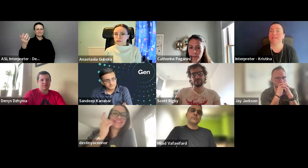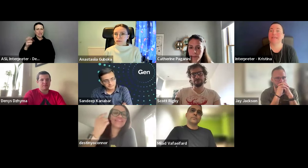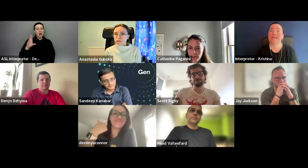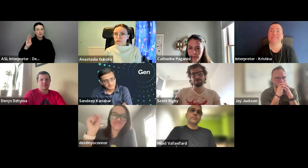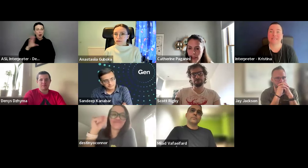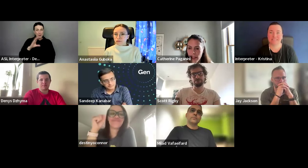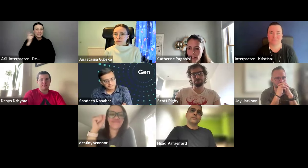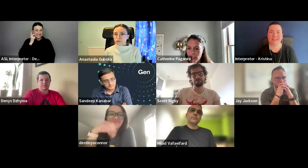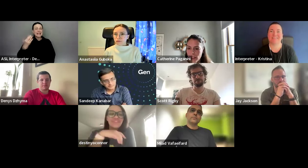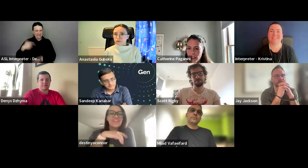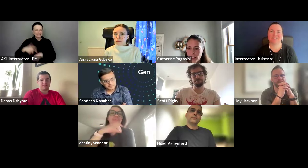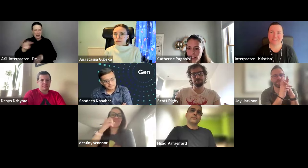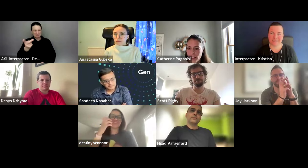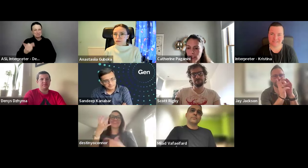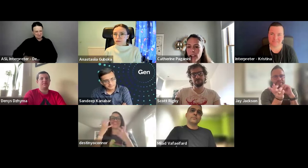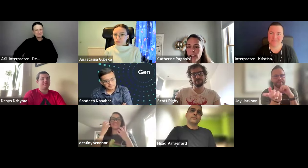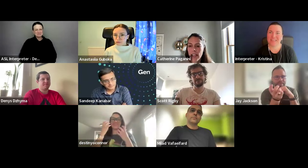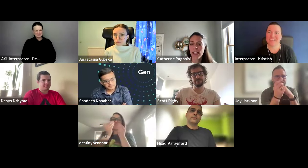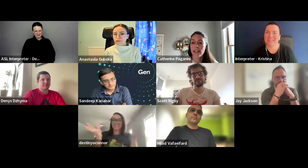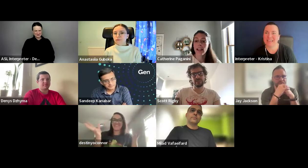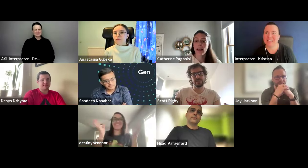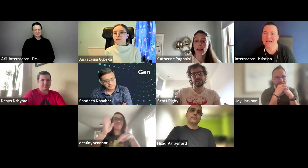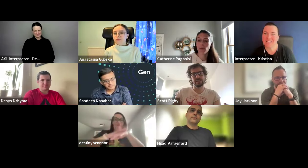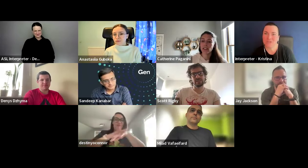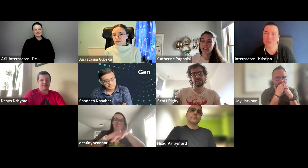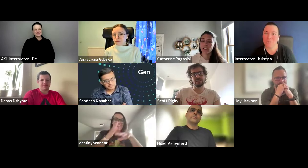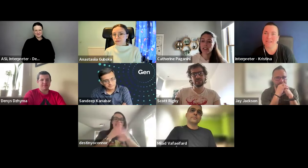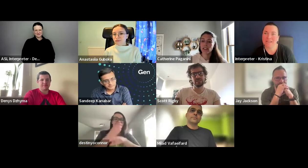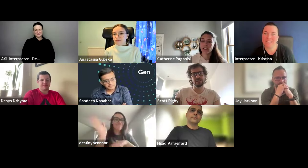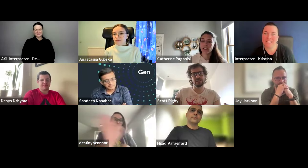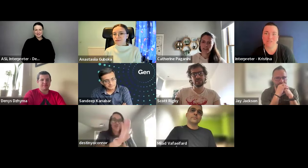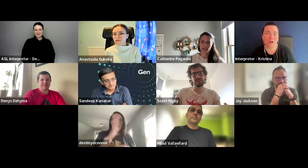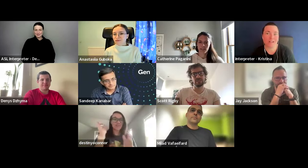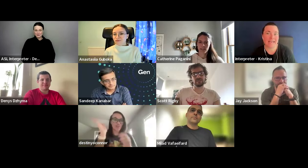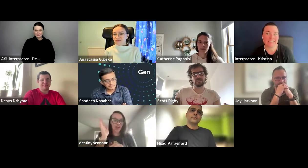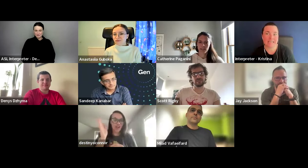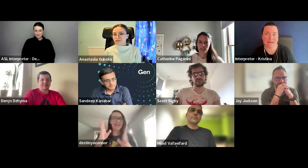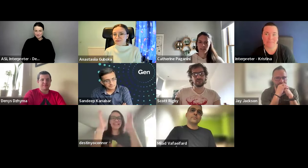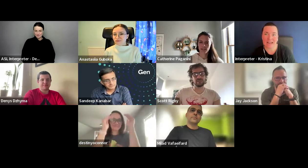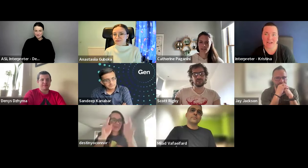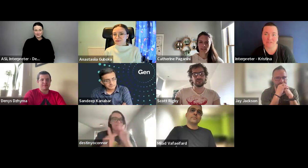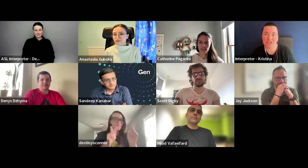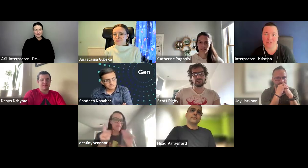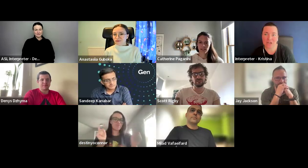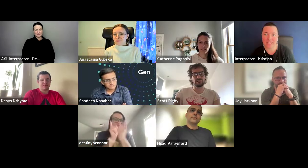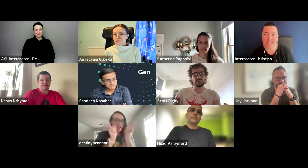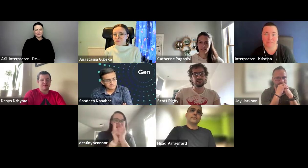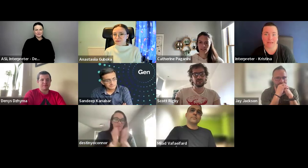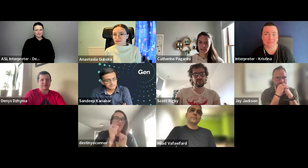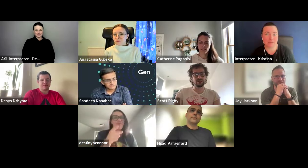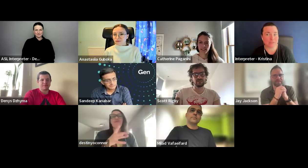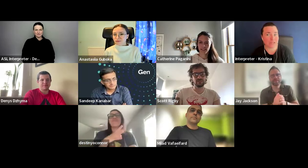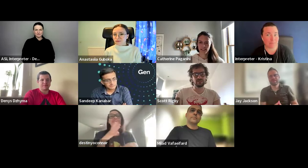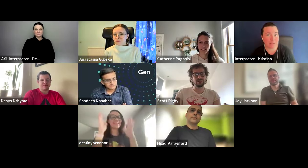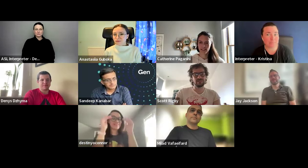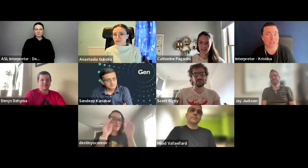Destiny did last time. Yes, right. That's correct. Yeah. And so I wanted to give you all a heads up that after your talk,